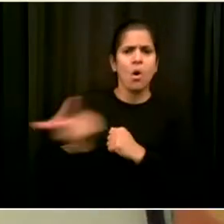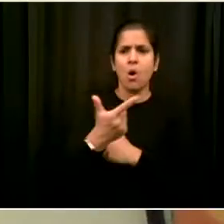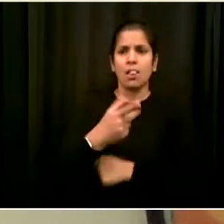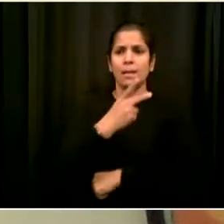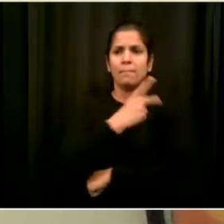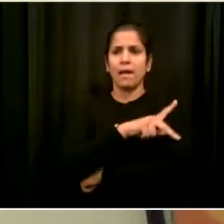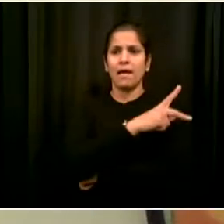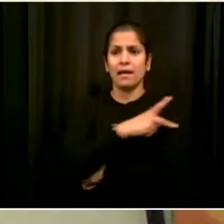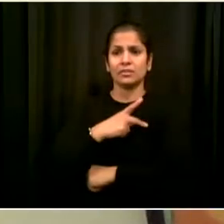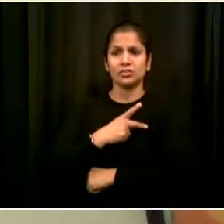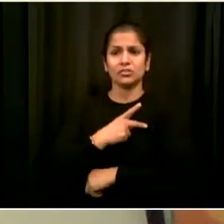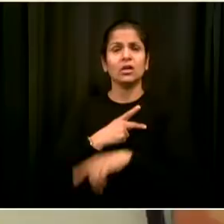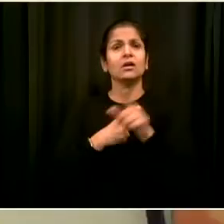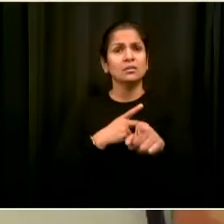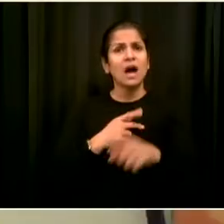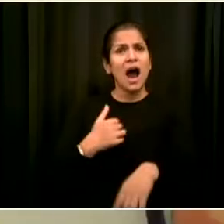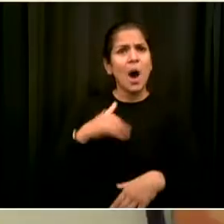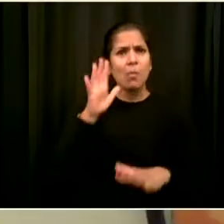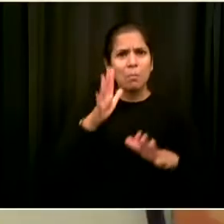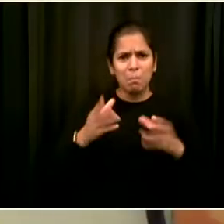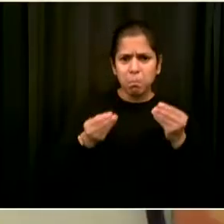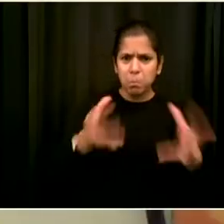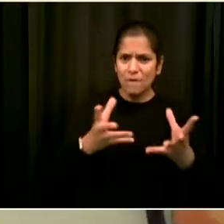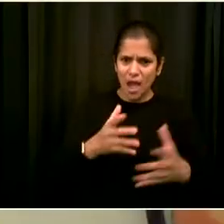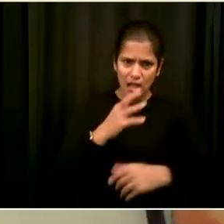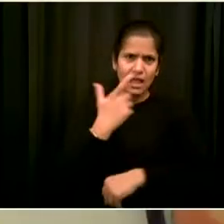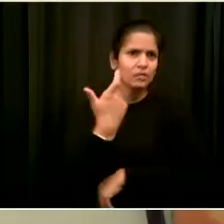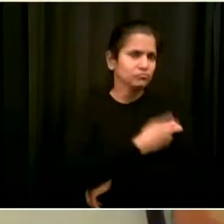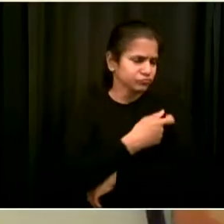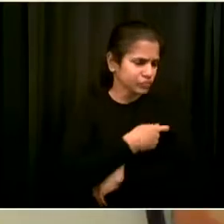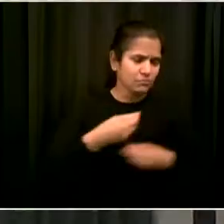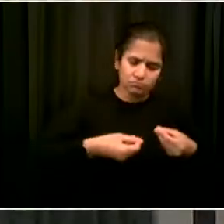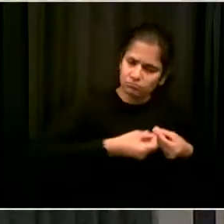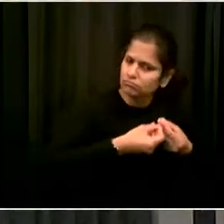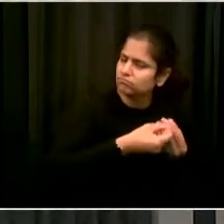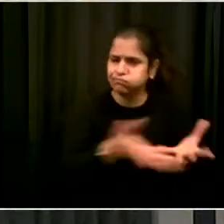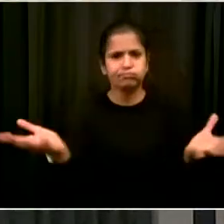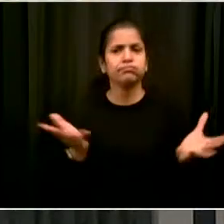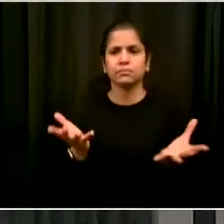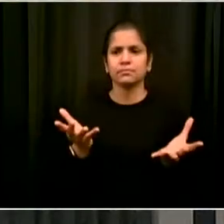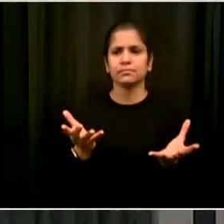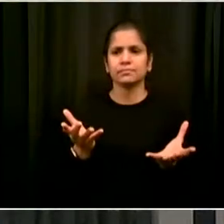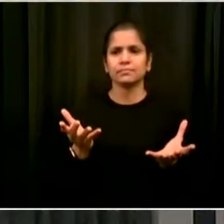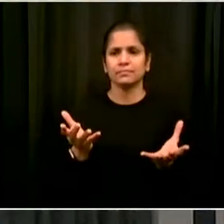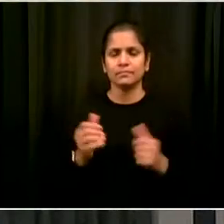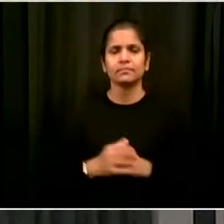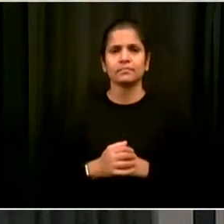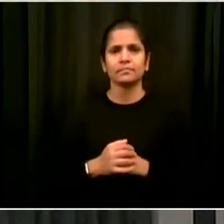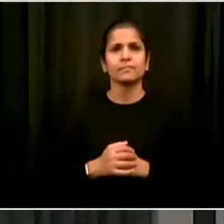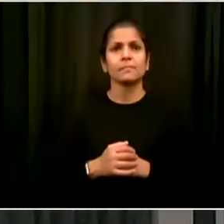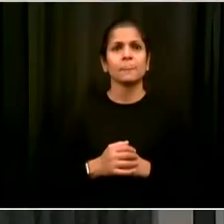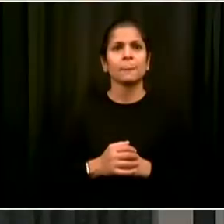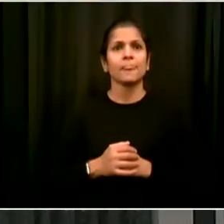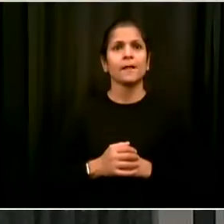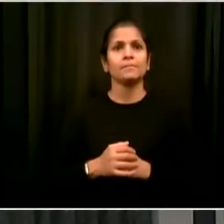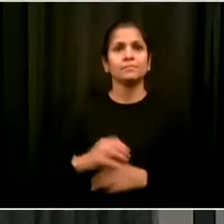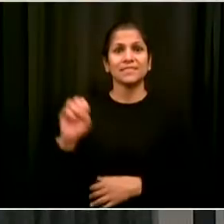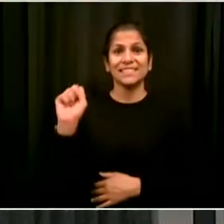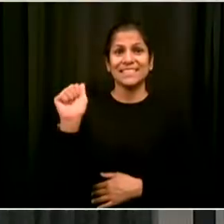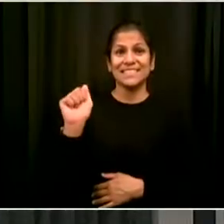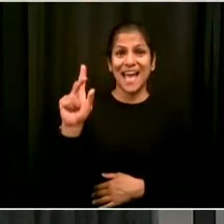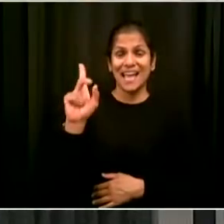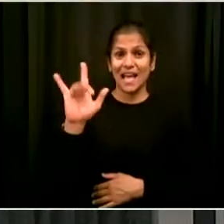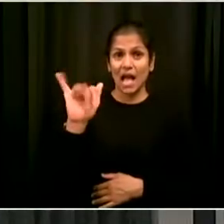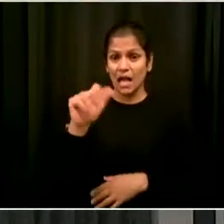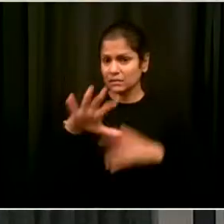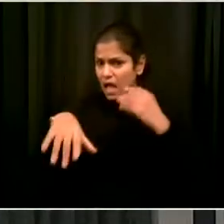the vaccine rolls out to New York City. Thank you. Thank you. Sadia Sherman, do you want to add? Sure,